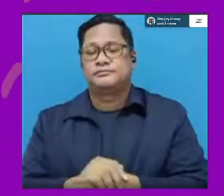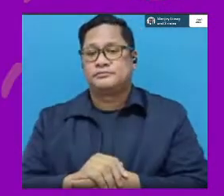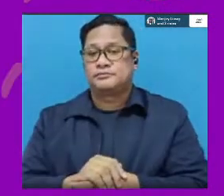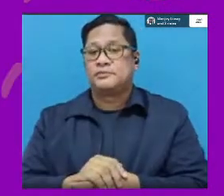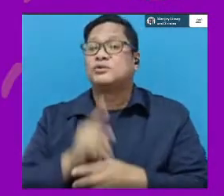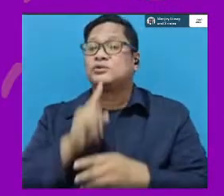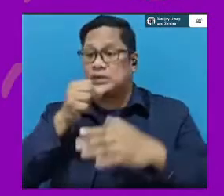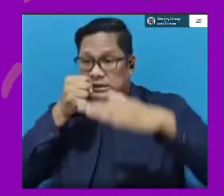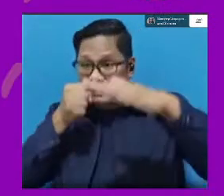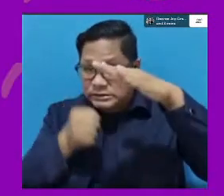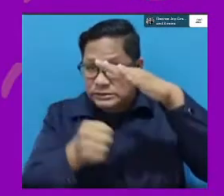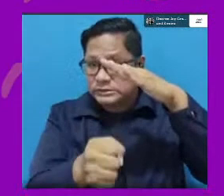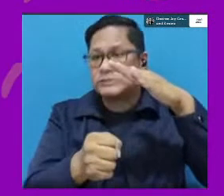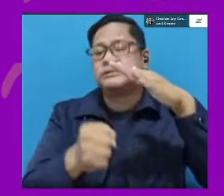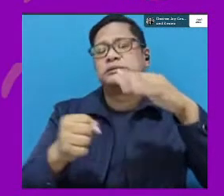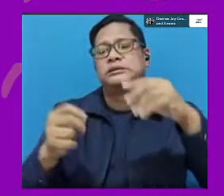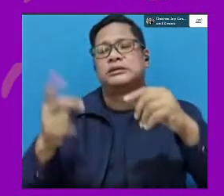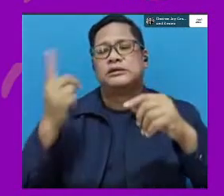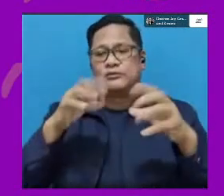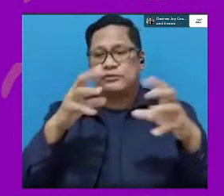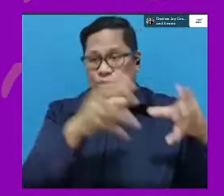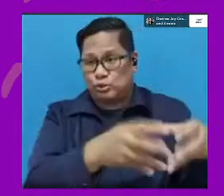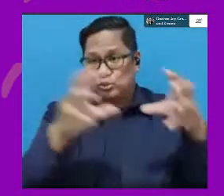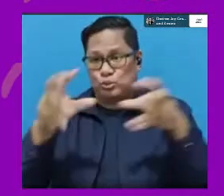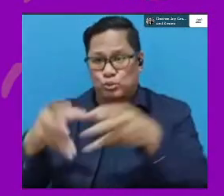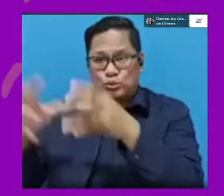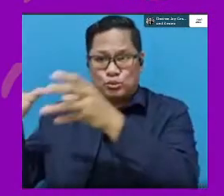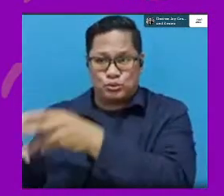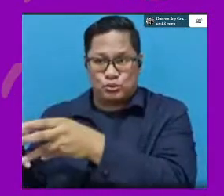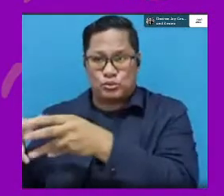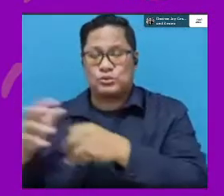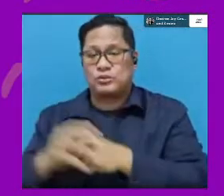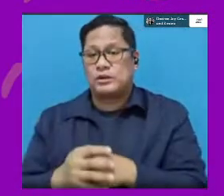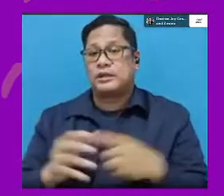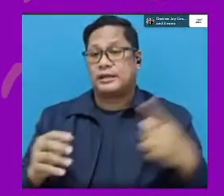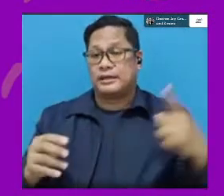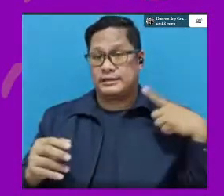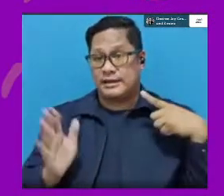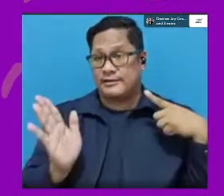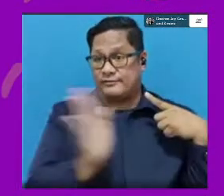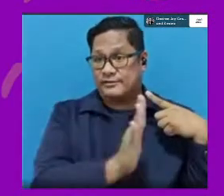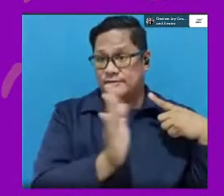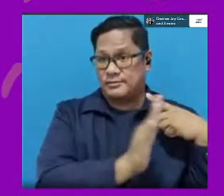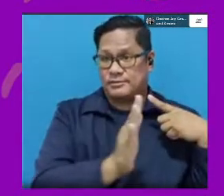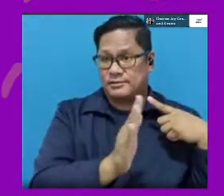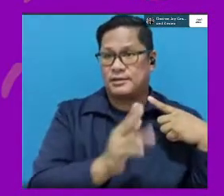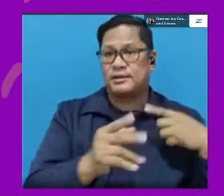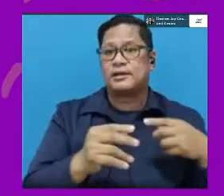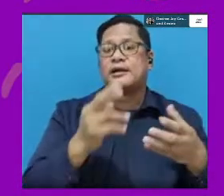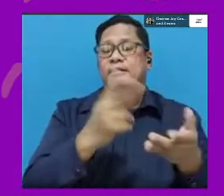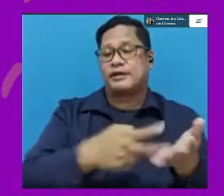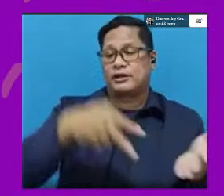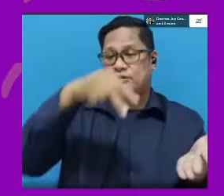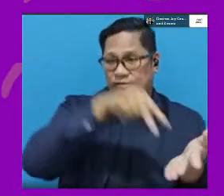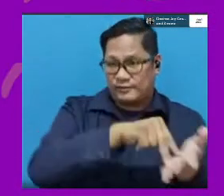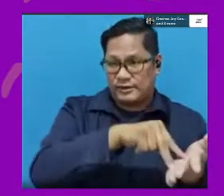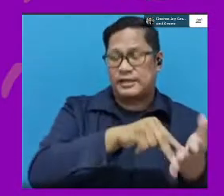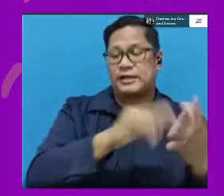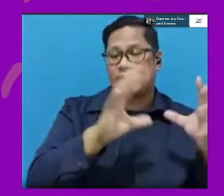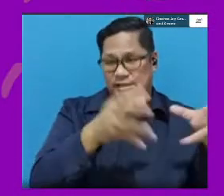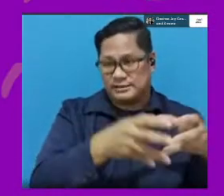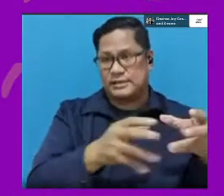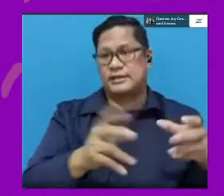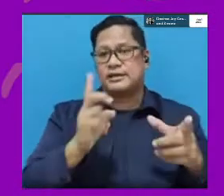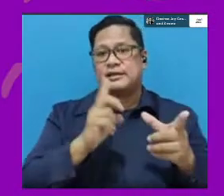subdivided into the response cluster on the left side, the recovery cluster on the right side, and